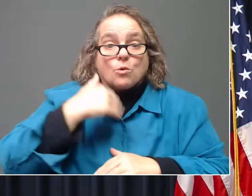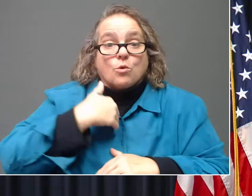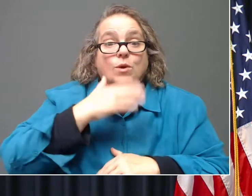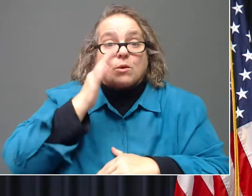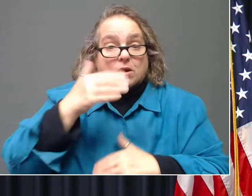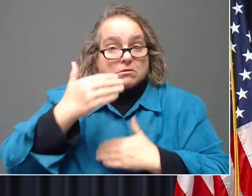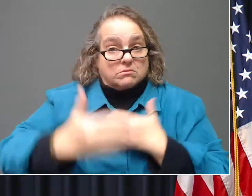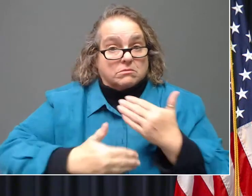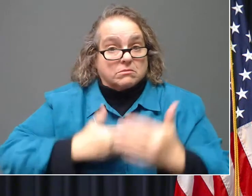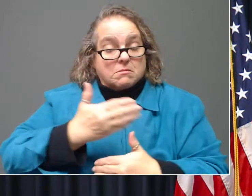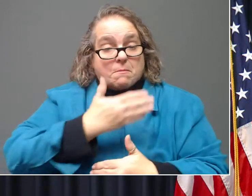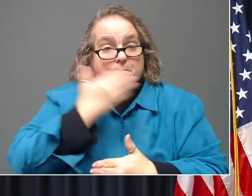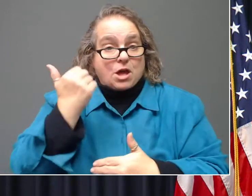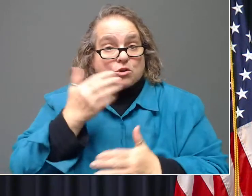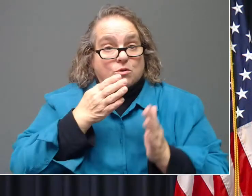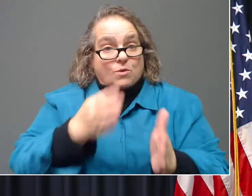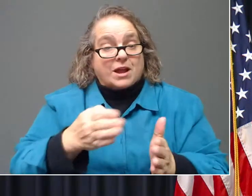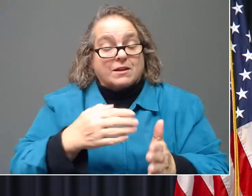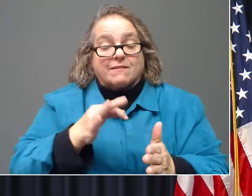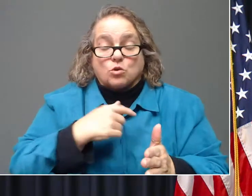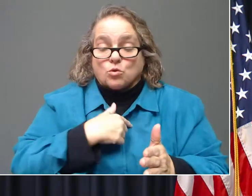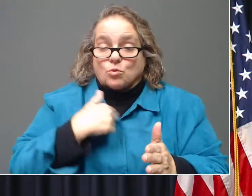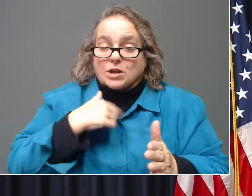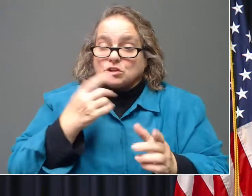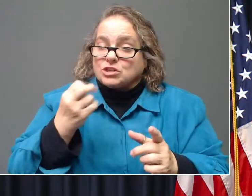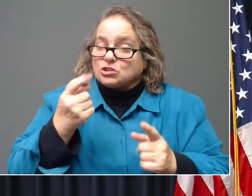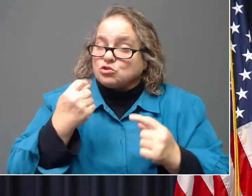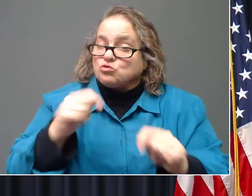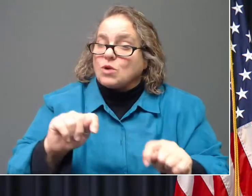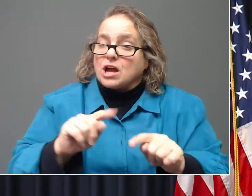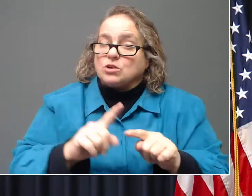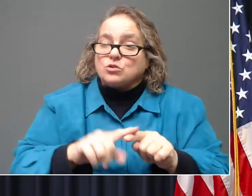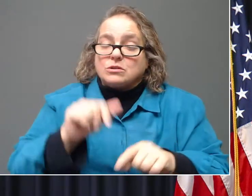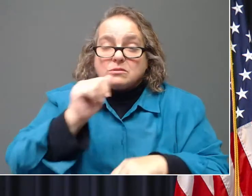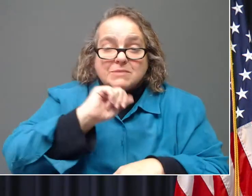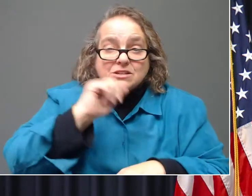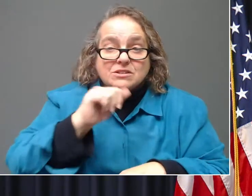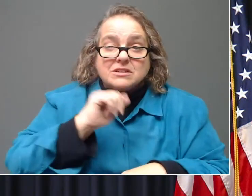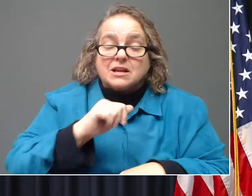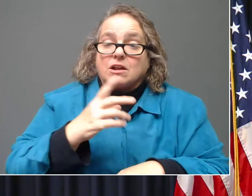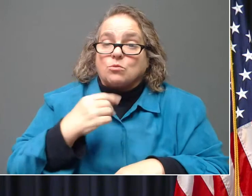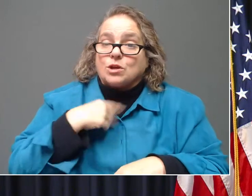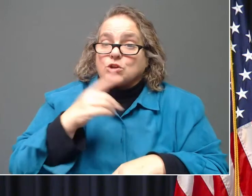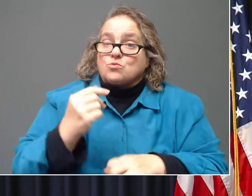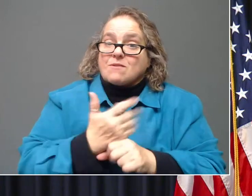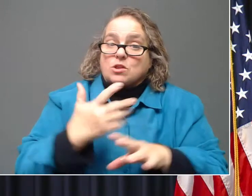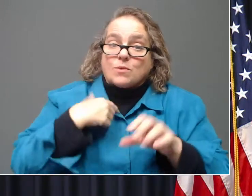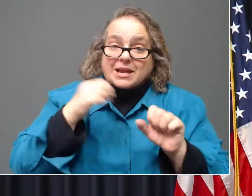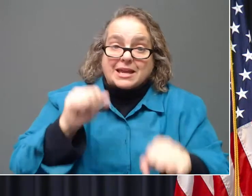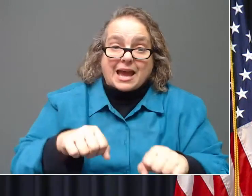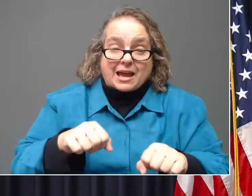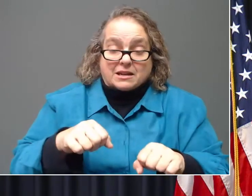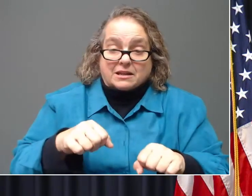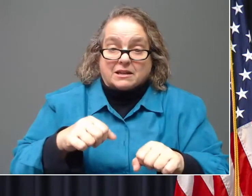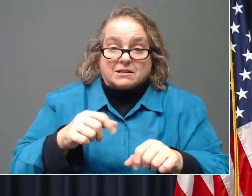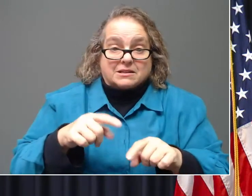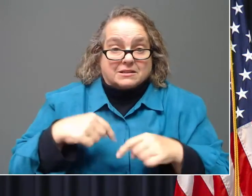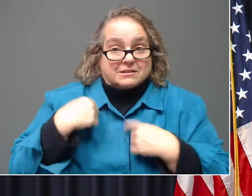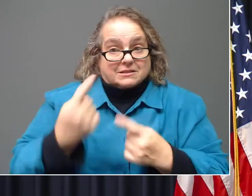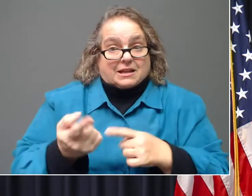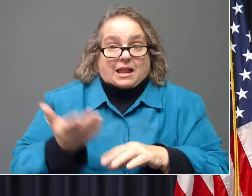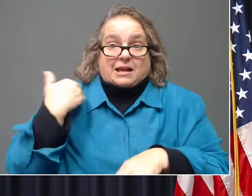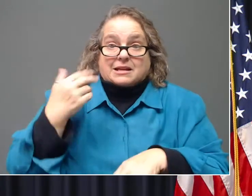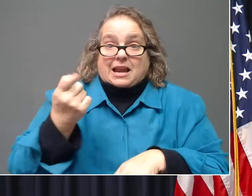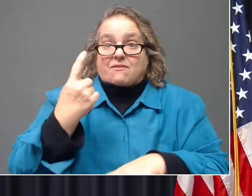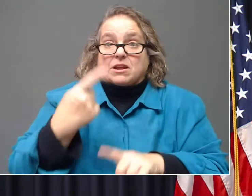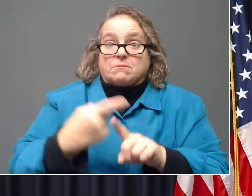follow the public health measures we've been urging for the last 11 months while we get everyone vaccinated, we can hopefully get to a better place. So thank you very much.